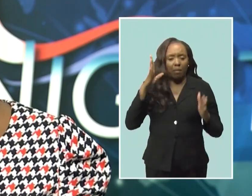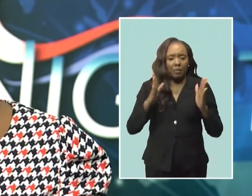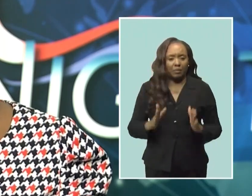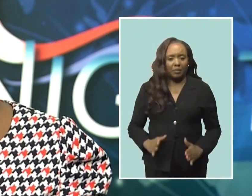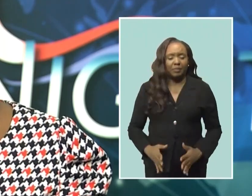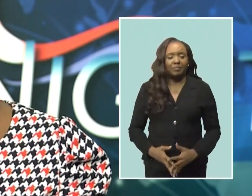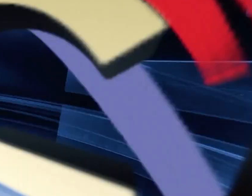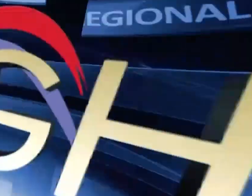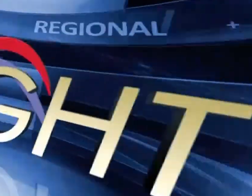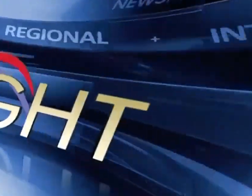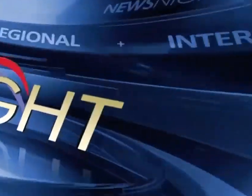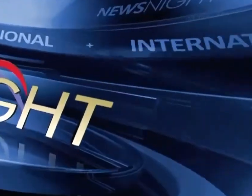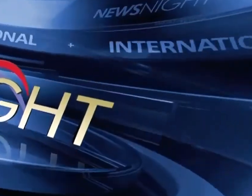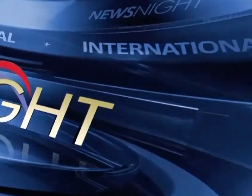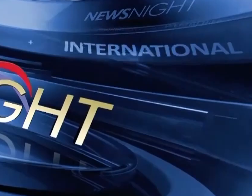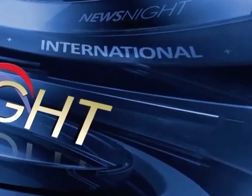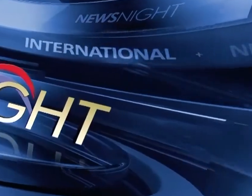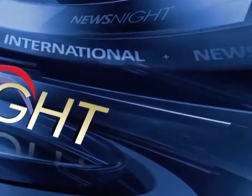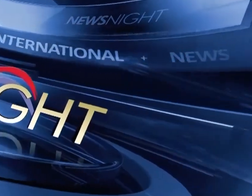farmers.